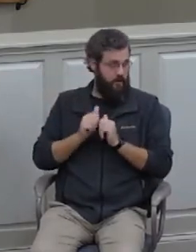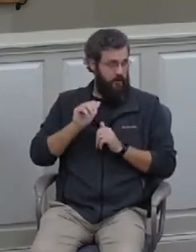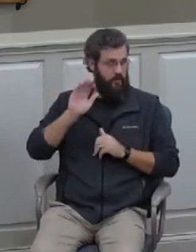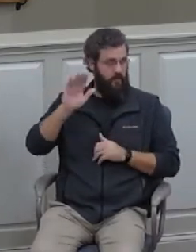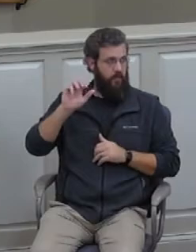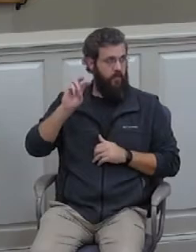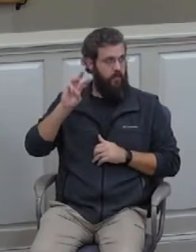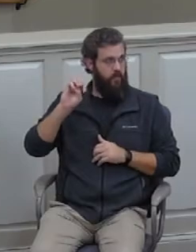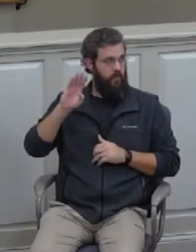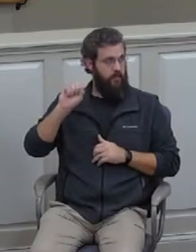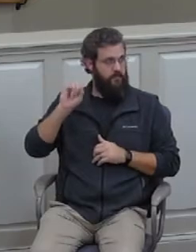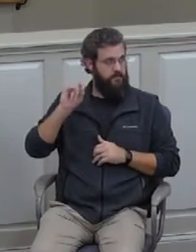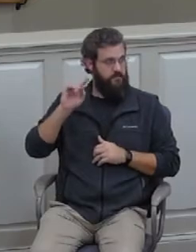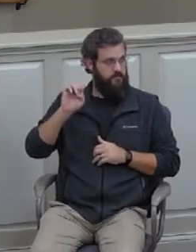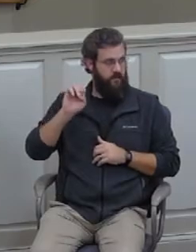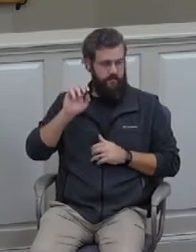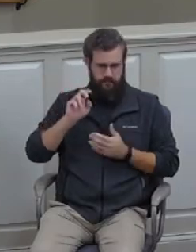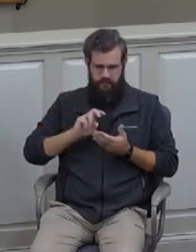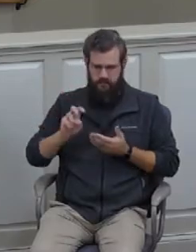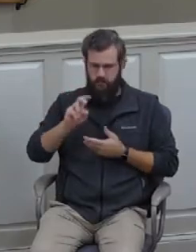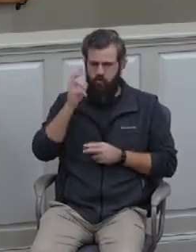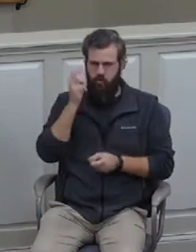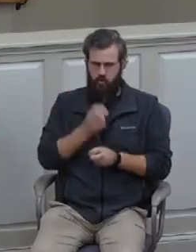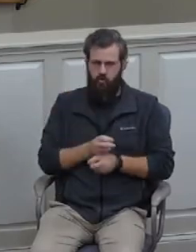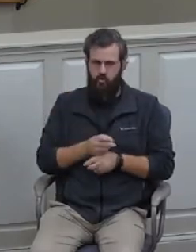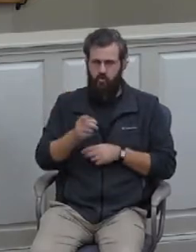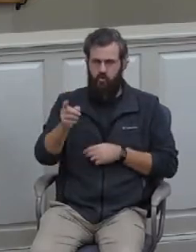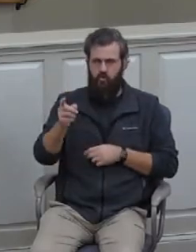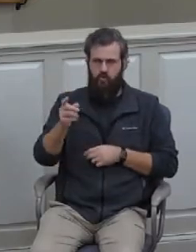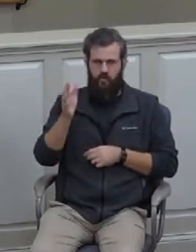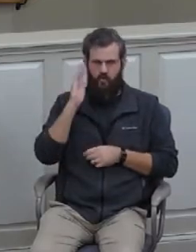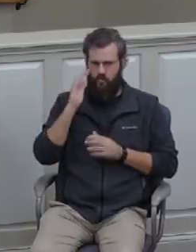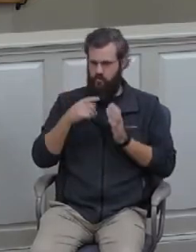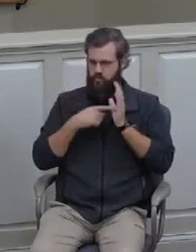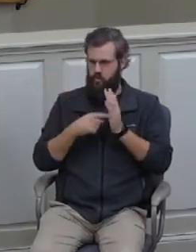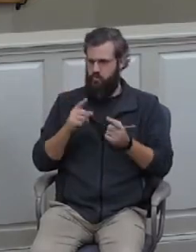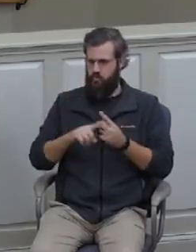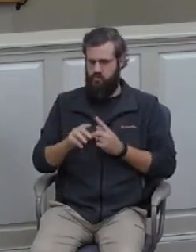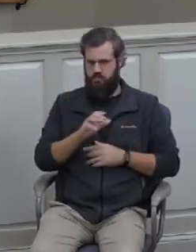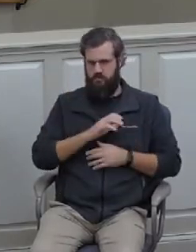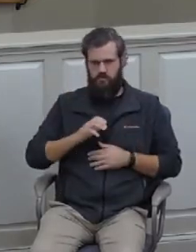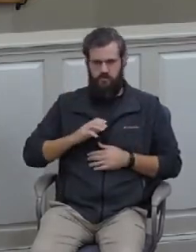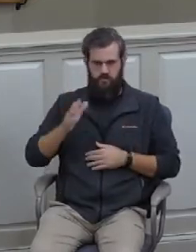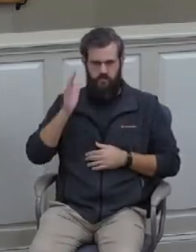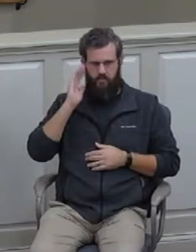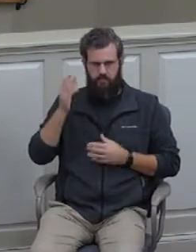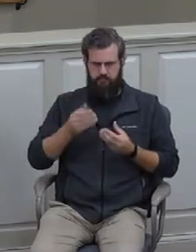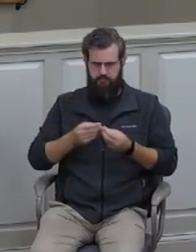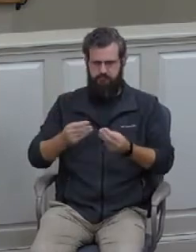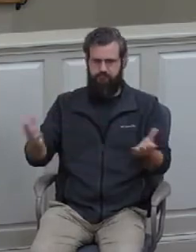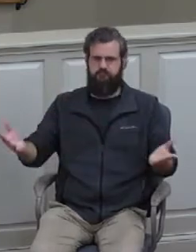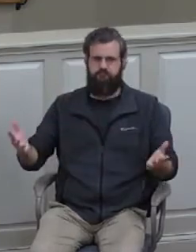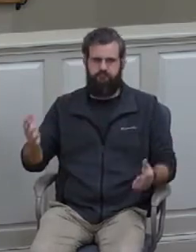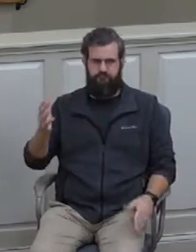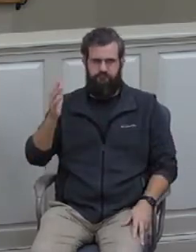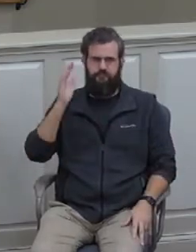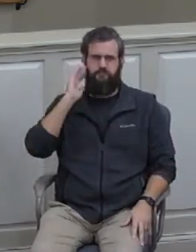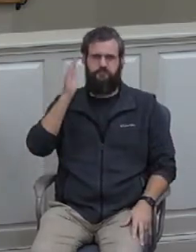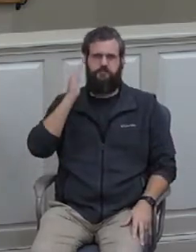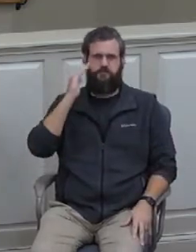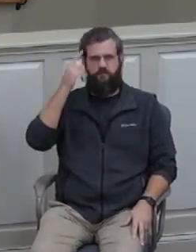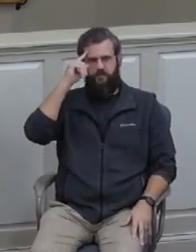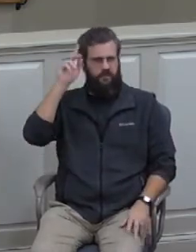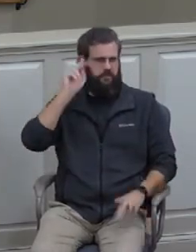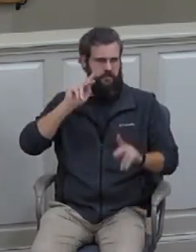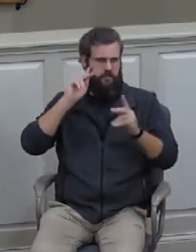little difficult to go through and stuff, and we'll be showing some of that stuff to the committee and being able to get that out into the public too.